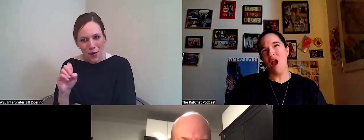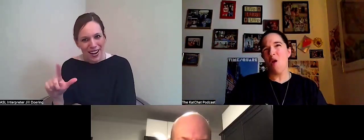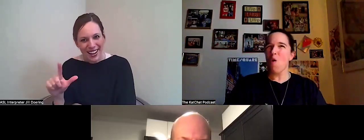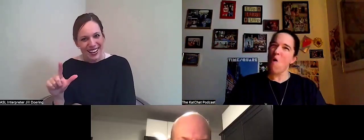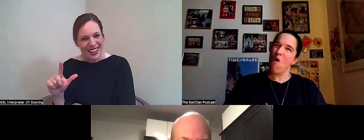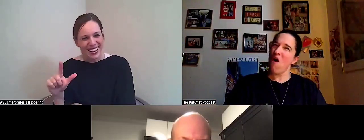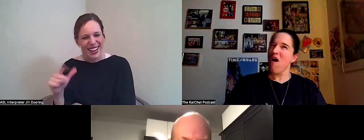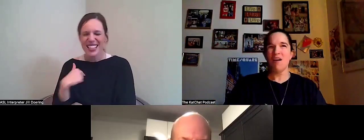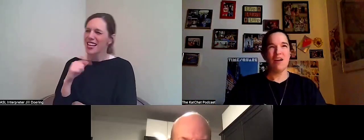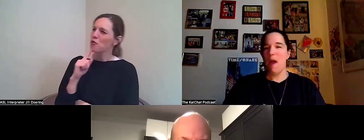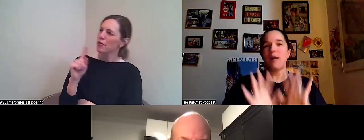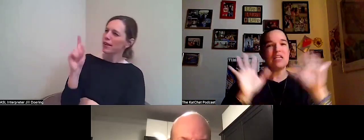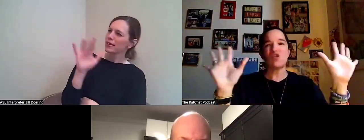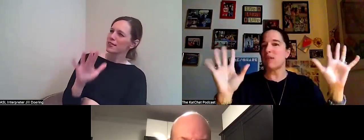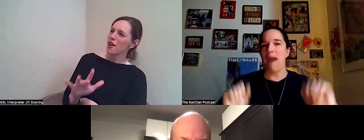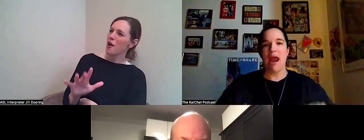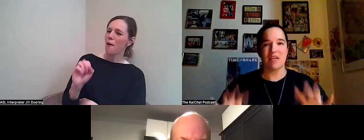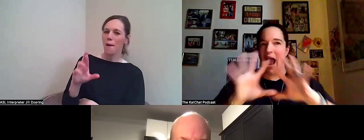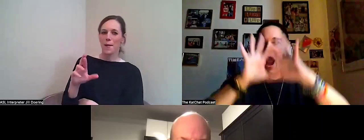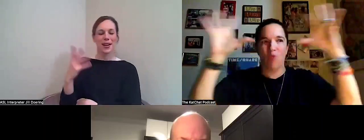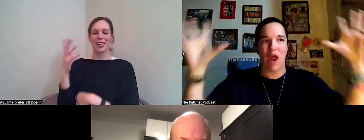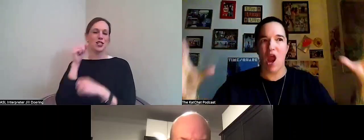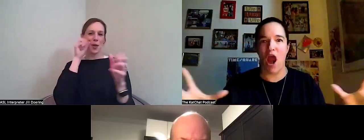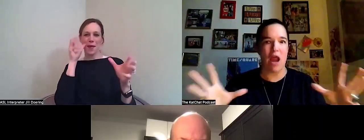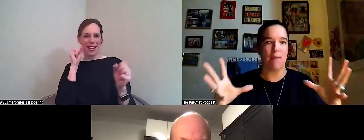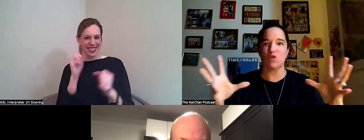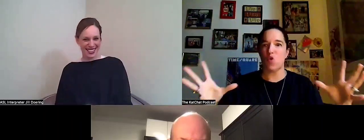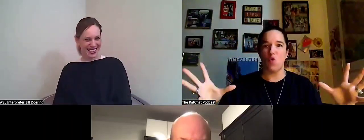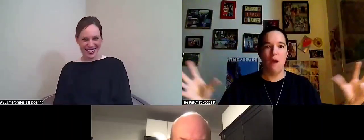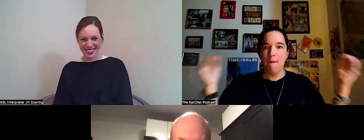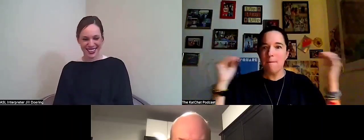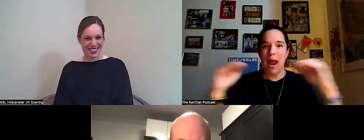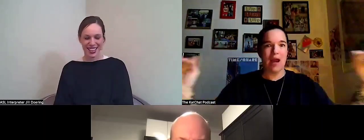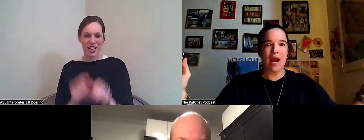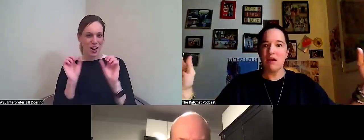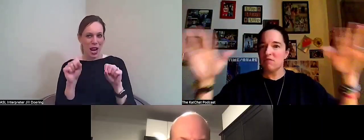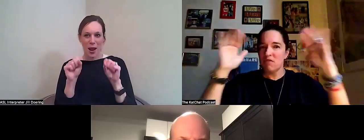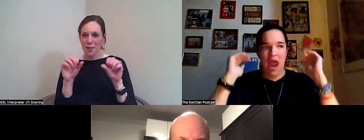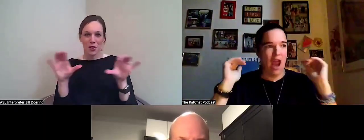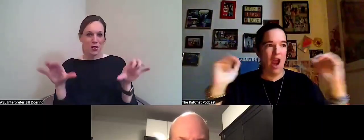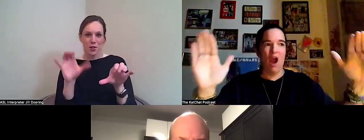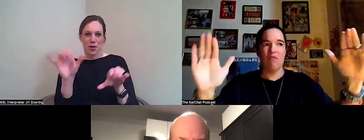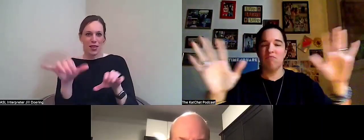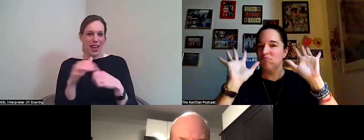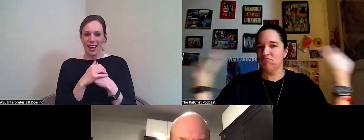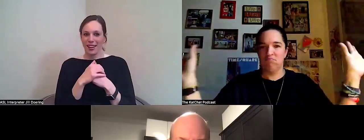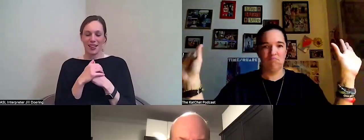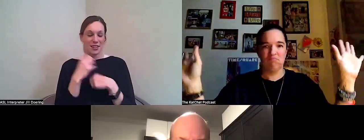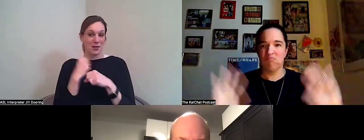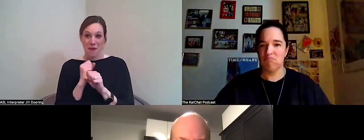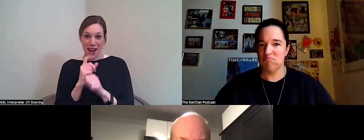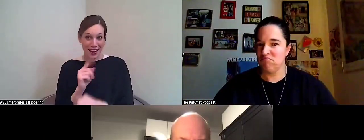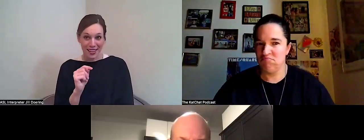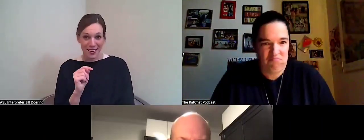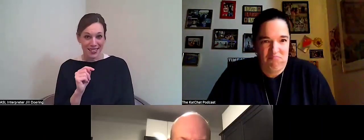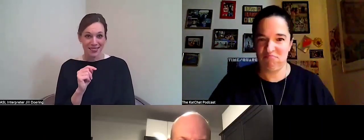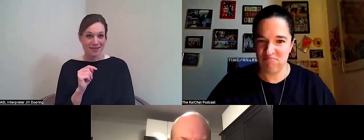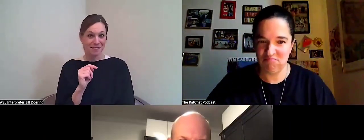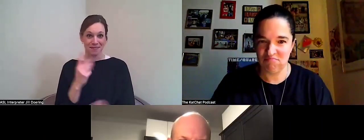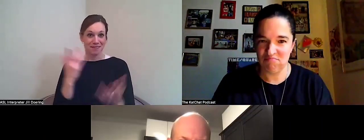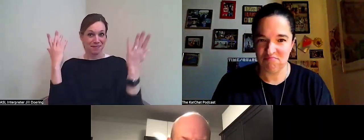real now? Or, but it's just amazing how they are able to make it. And